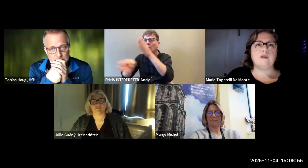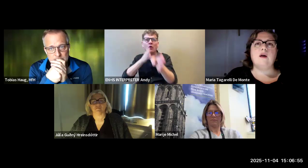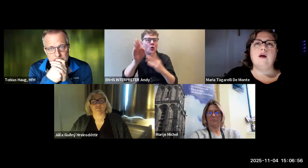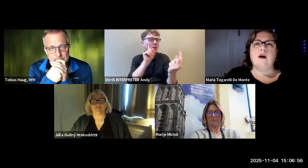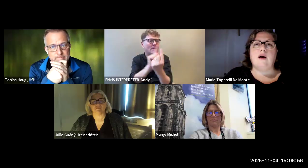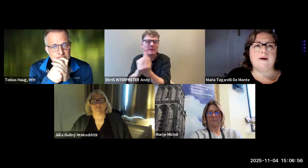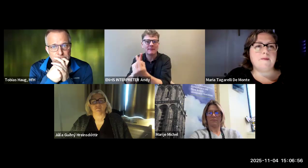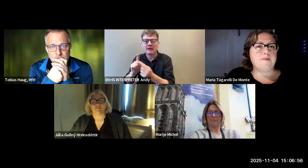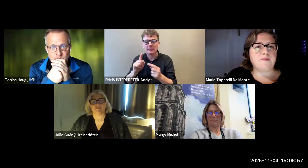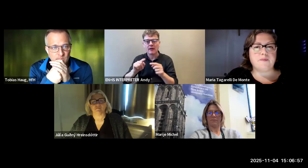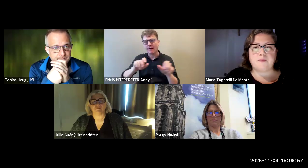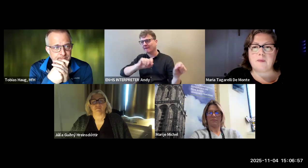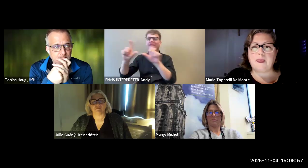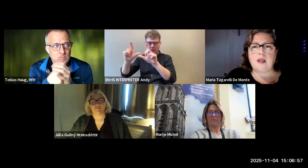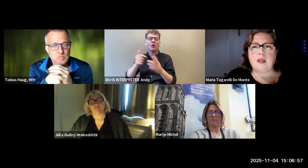these videos.